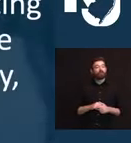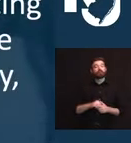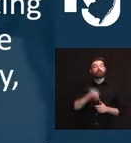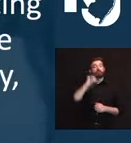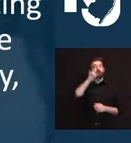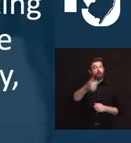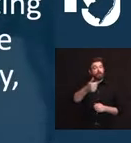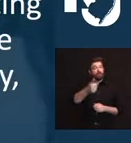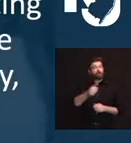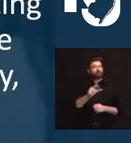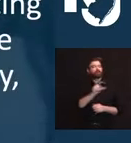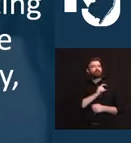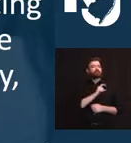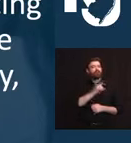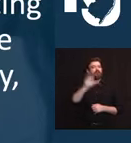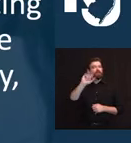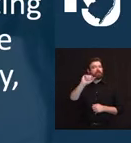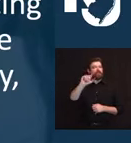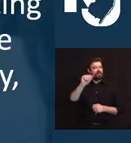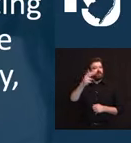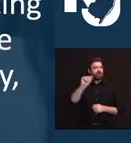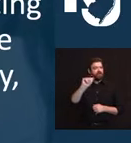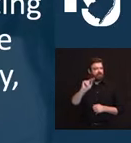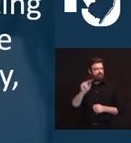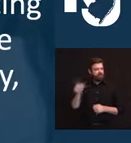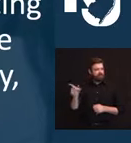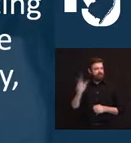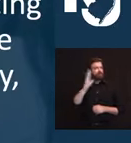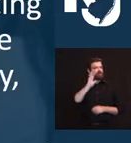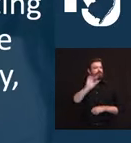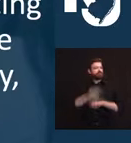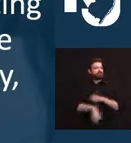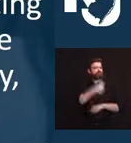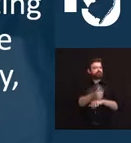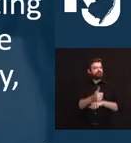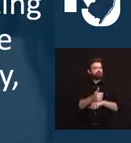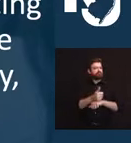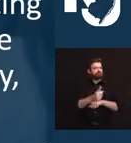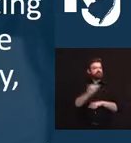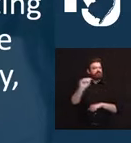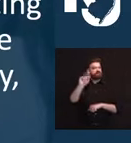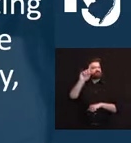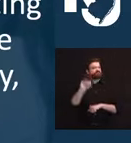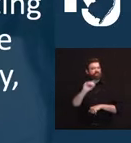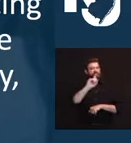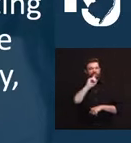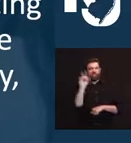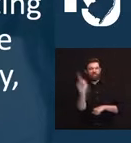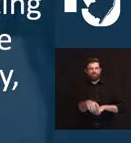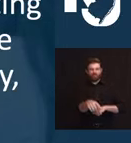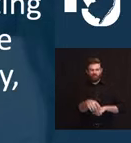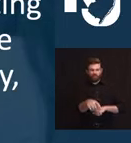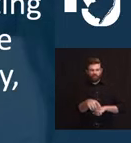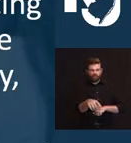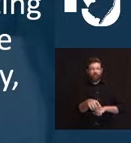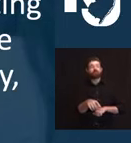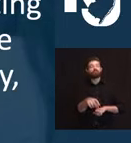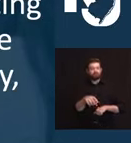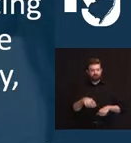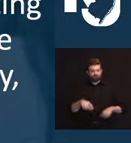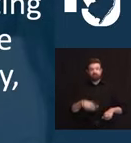pickup starting Monday, June 15. While library buildings will remain closed to patrons at this time,